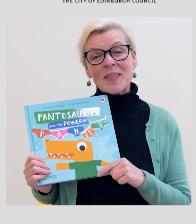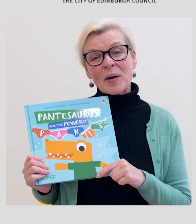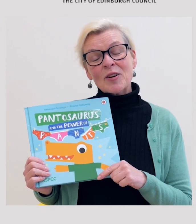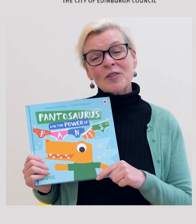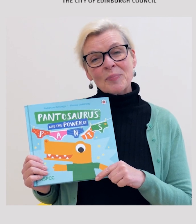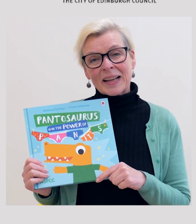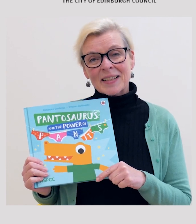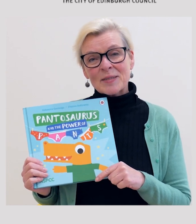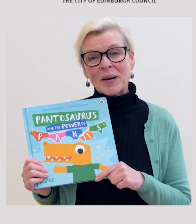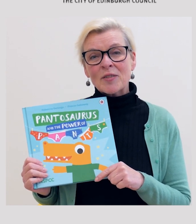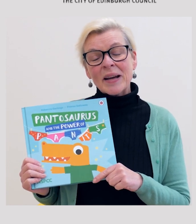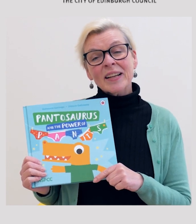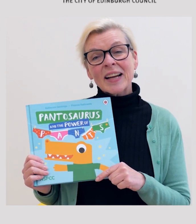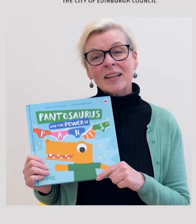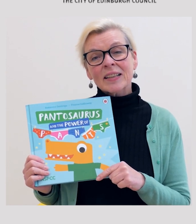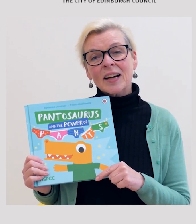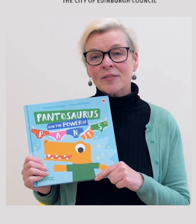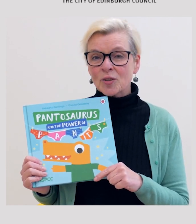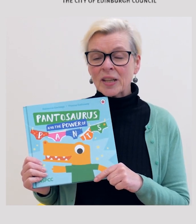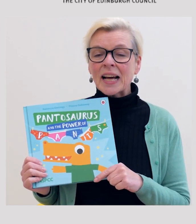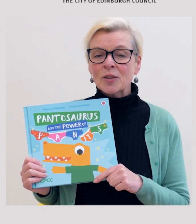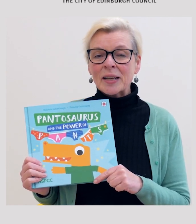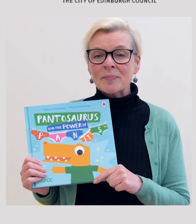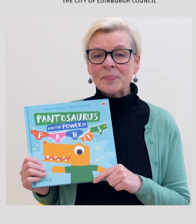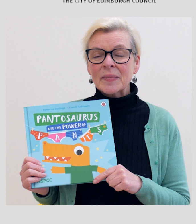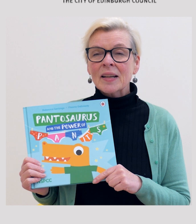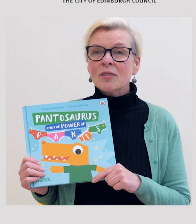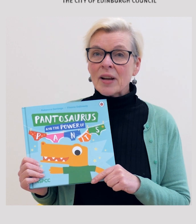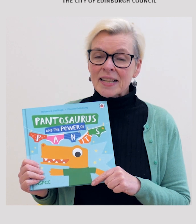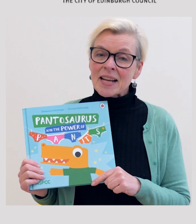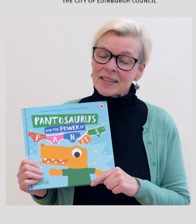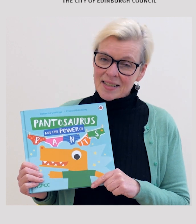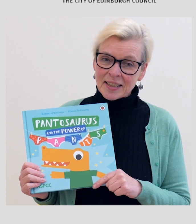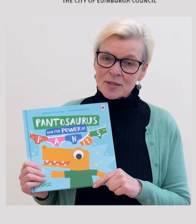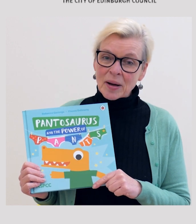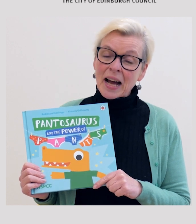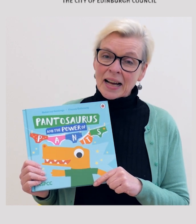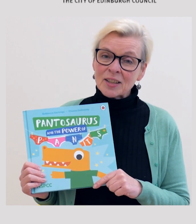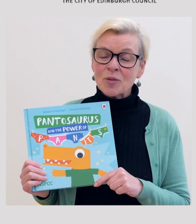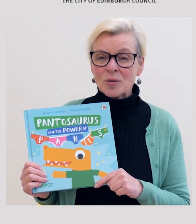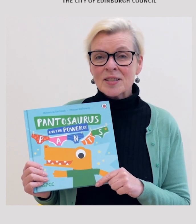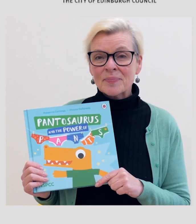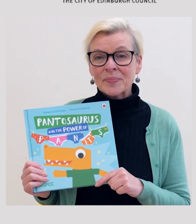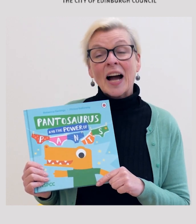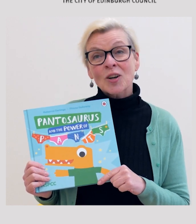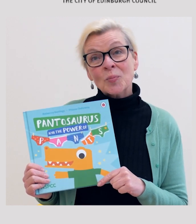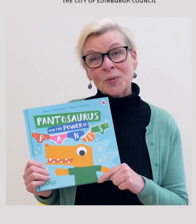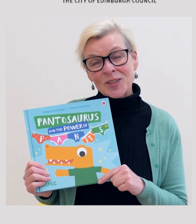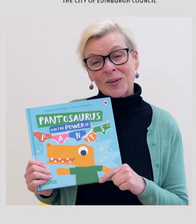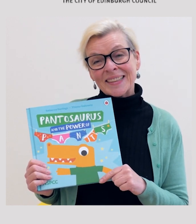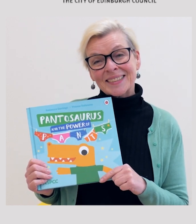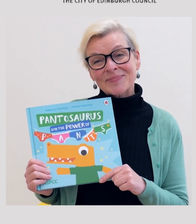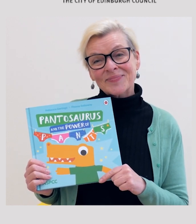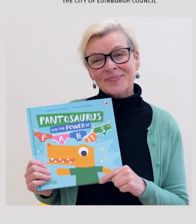Pantosaurus and the Power of Pants by Rebecca Gerling and Fiona Galloway. Read and signed by Isla Ross. I hope